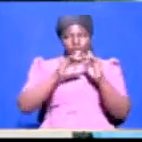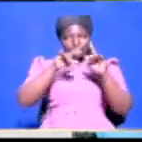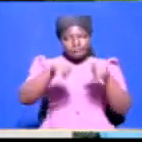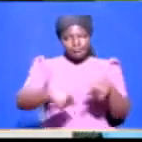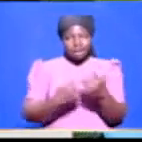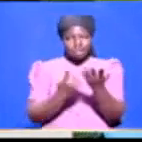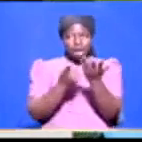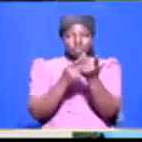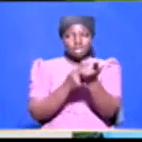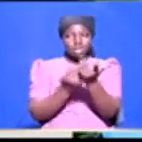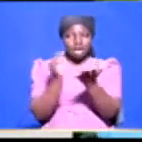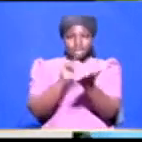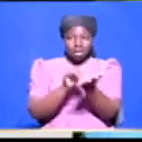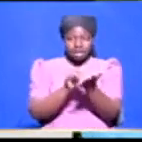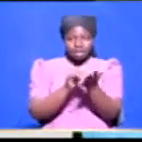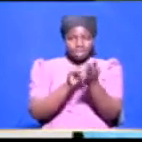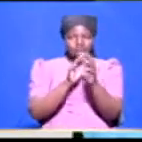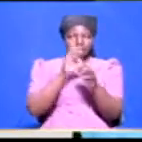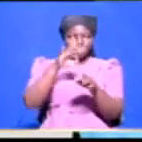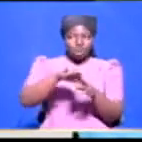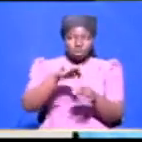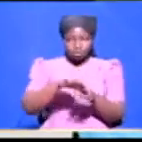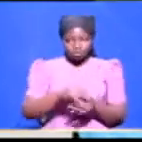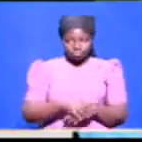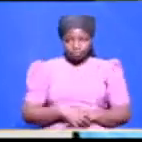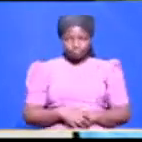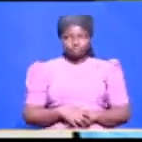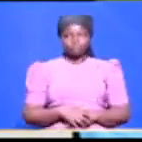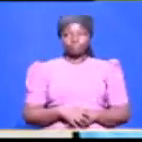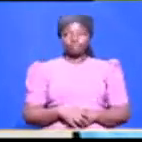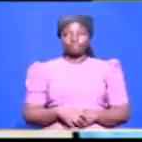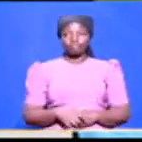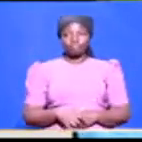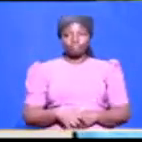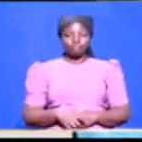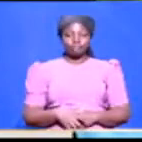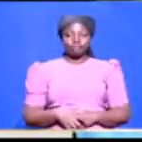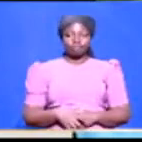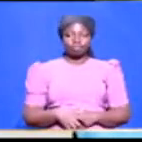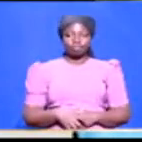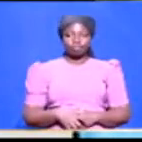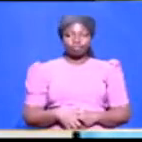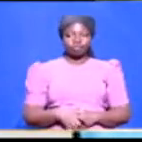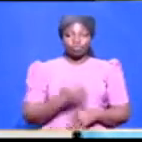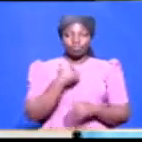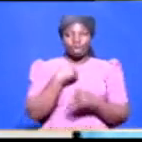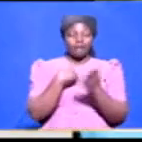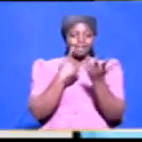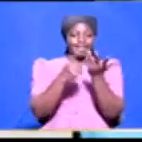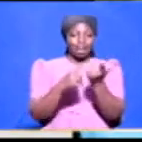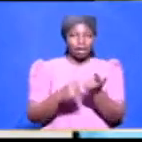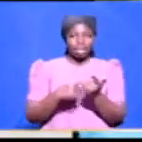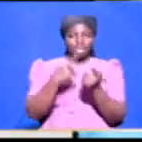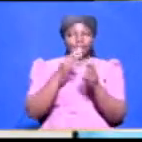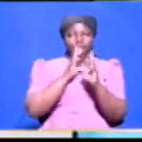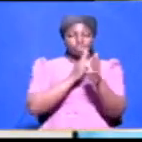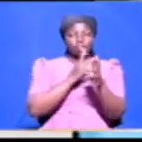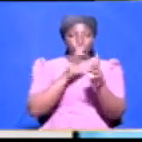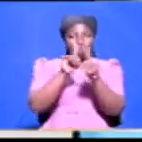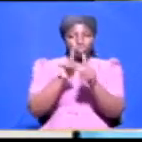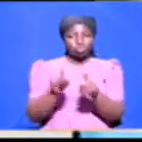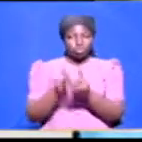seen that the results were correct. Incredible. We have retired. We have confirmed. We